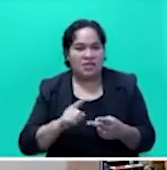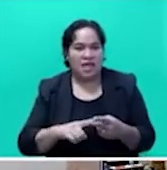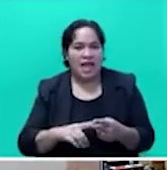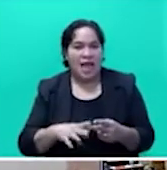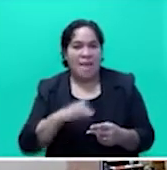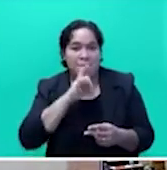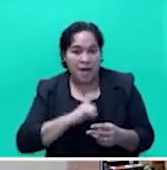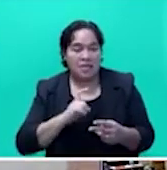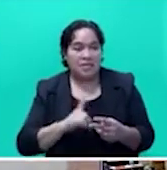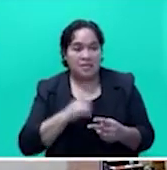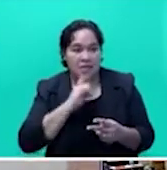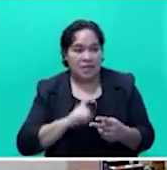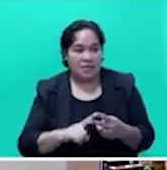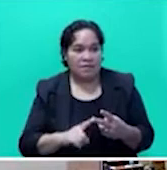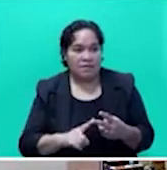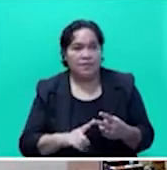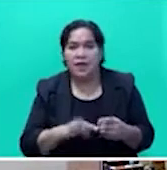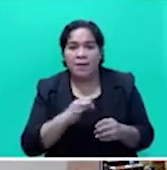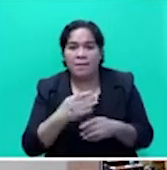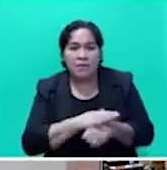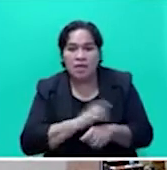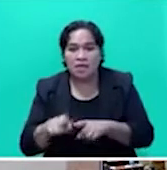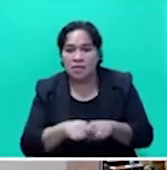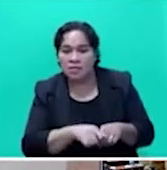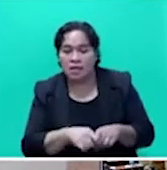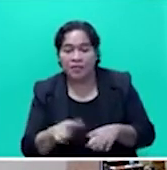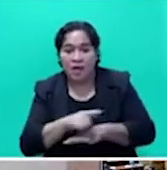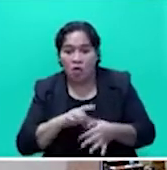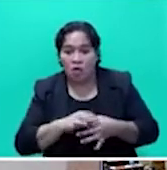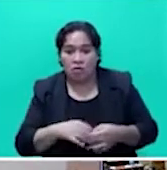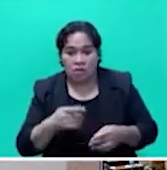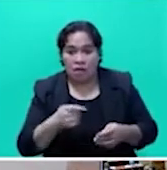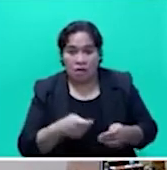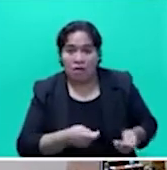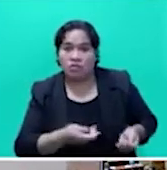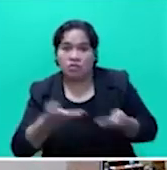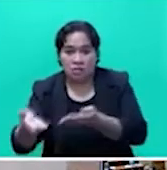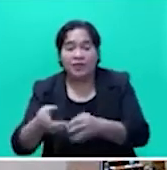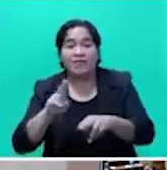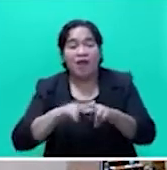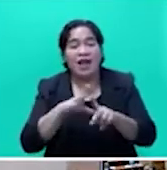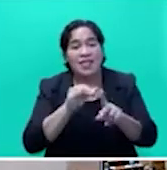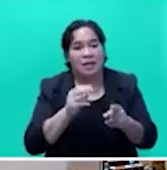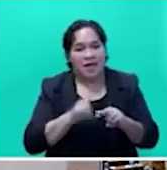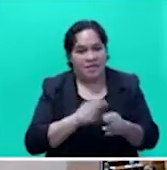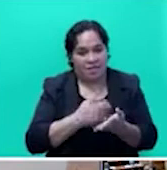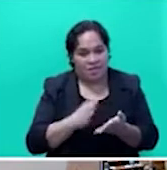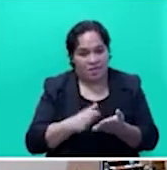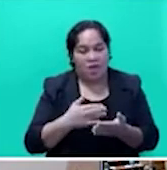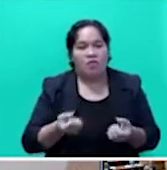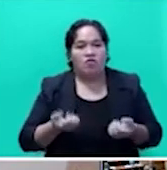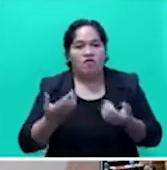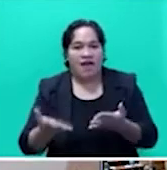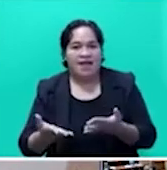sir, do not transfer ownership of land. For instance, the FNPF sometimes provides for the financial assistance in